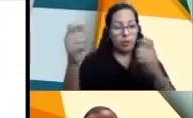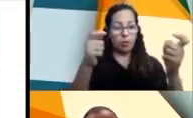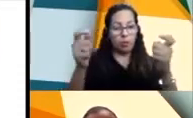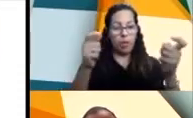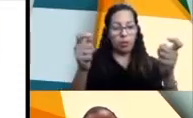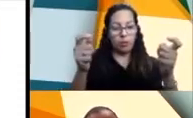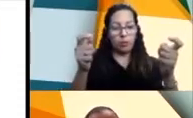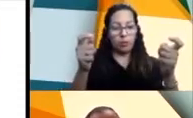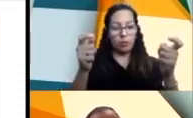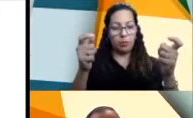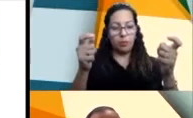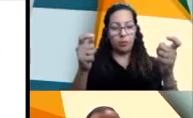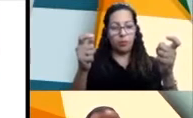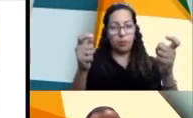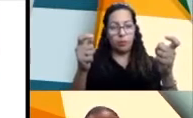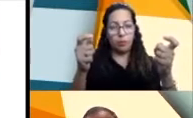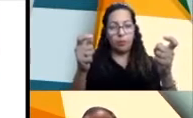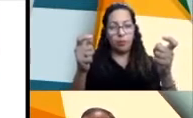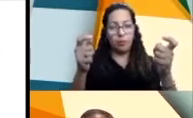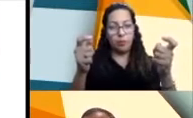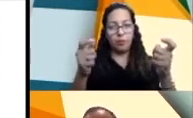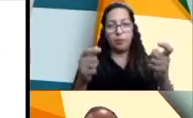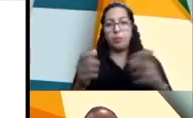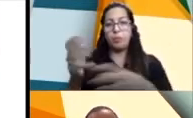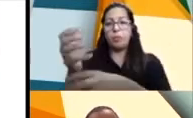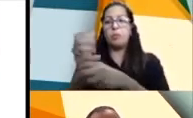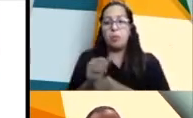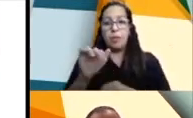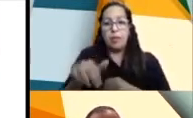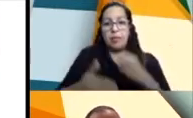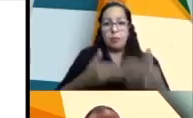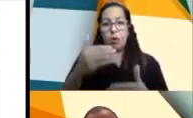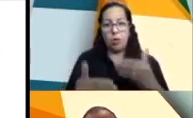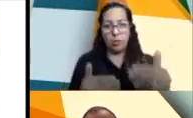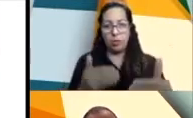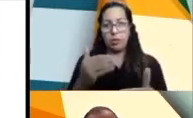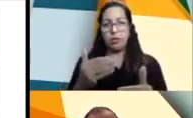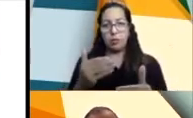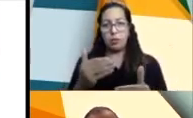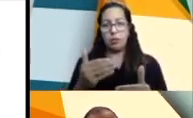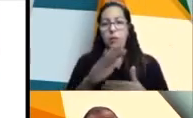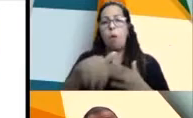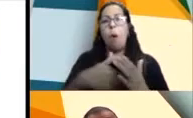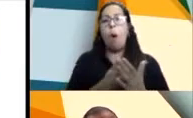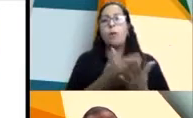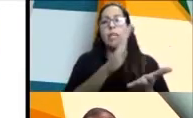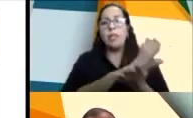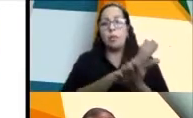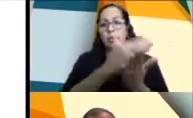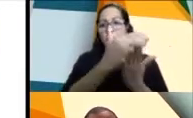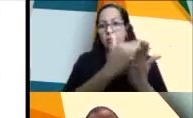to support the sub-recipient in this process of development, all the documentation, and